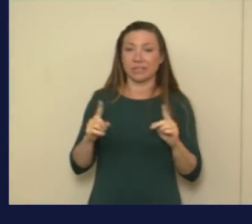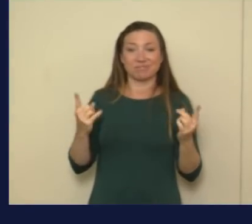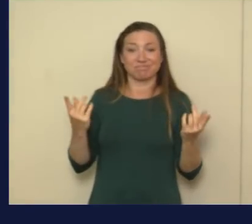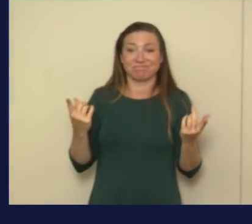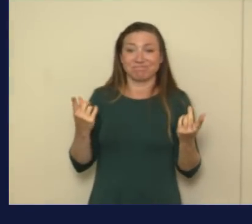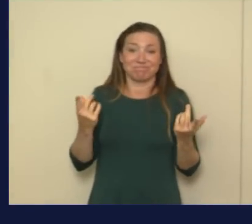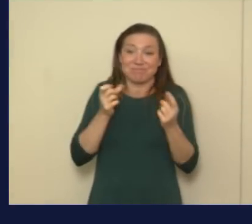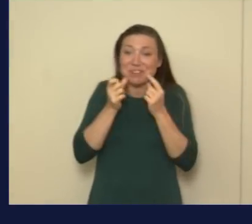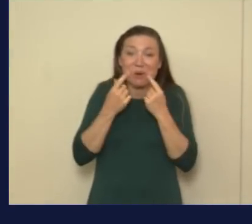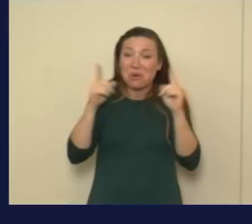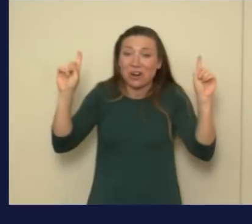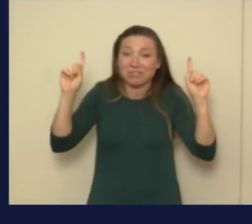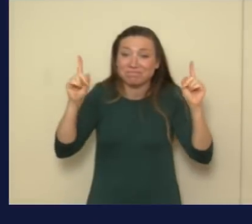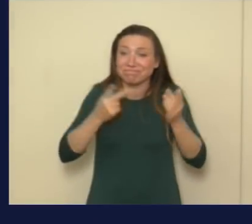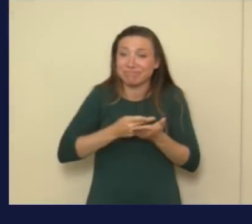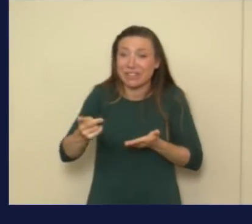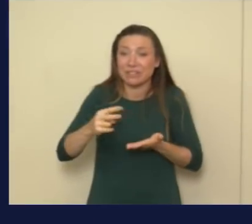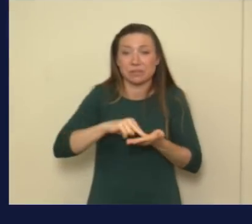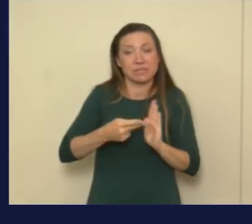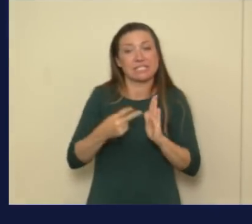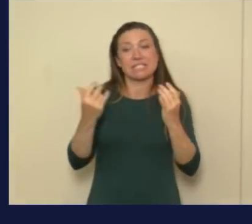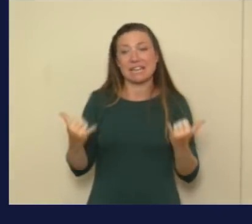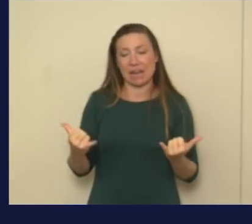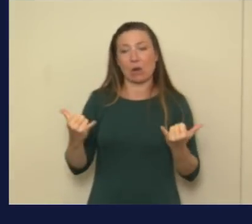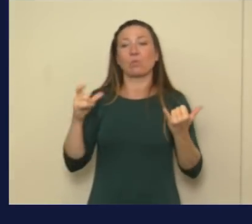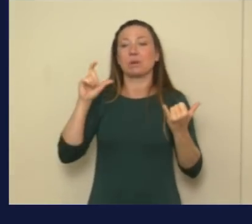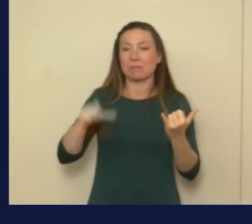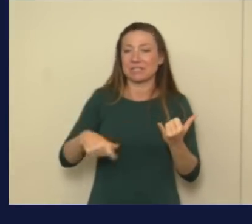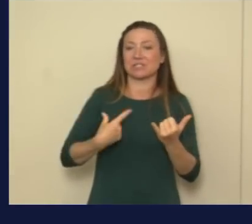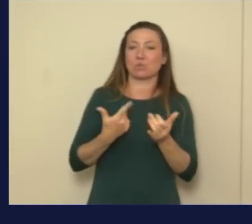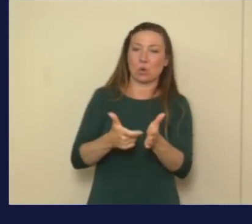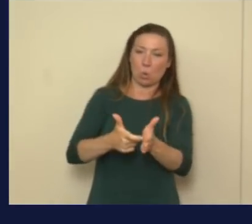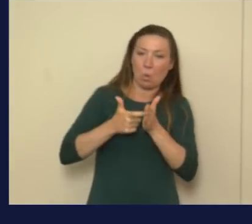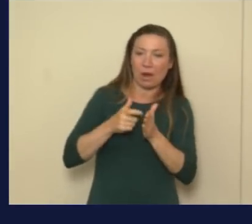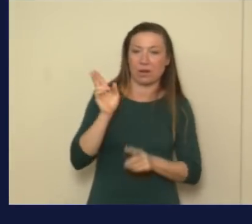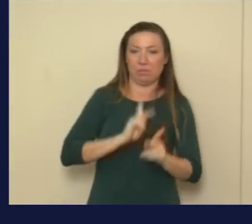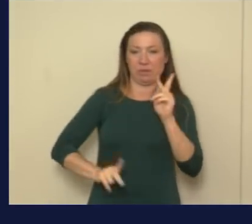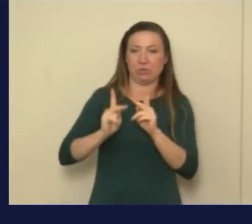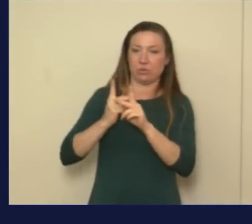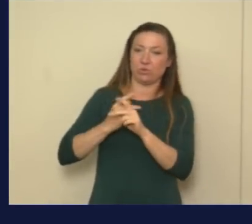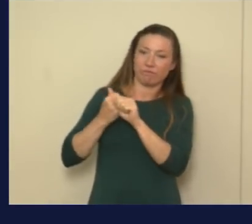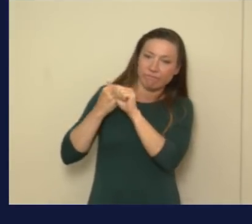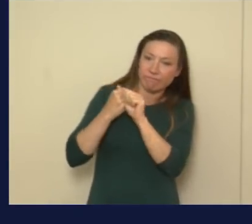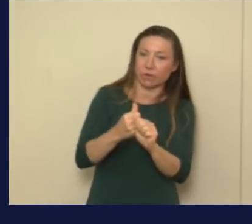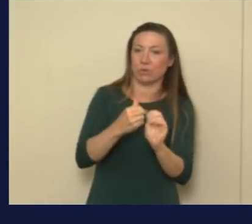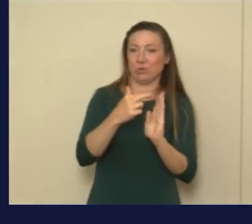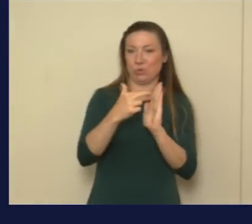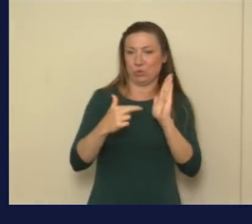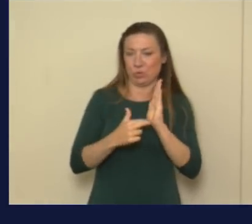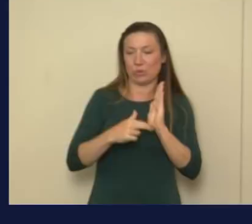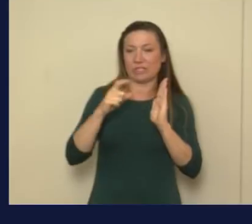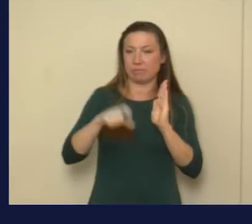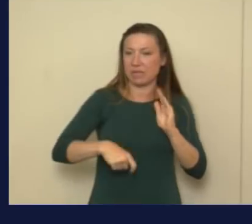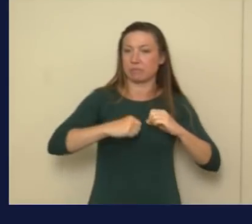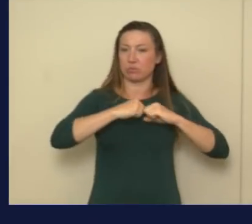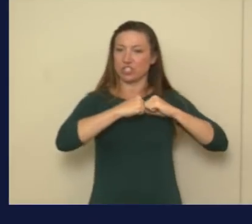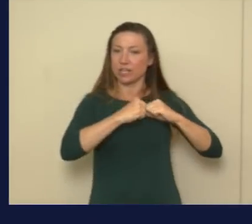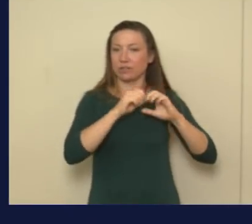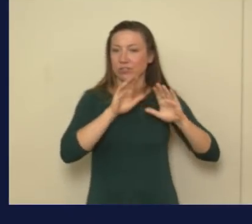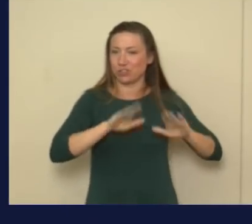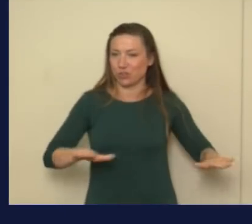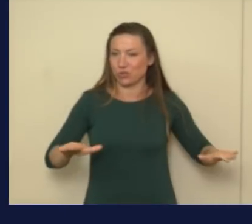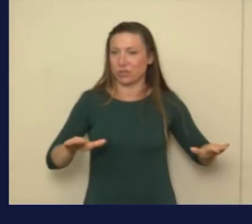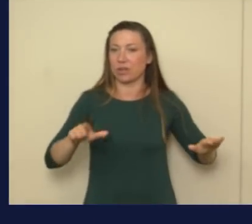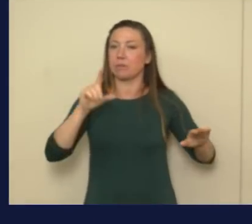I have to protect the kids who need to go to school. I have to be fair to the folks who are adhering, And as important, the businesses